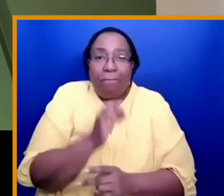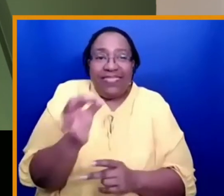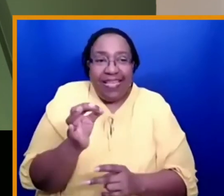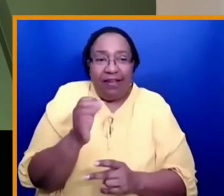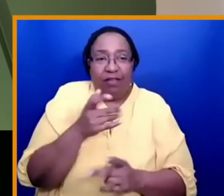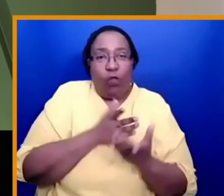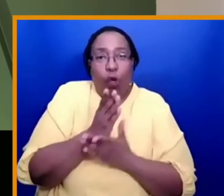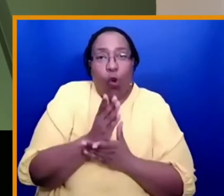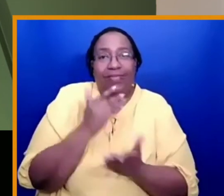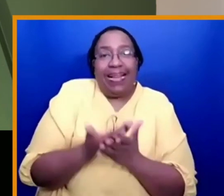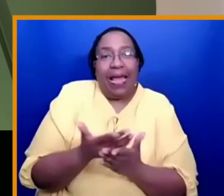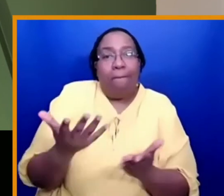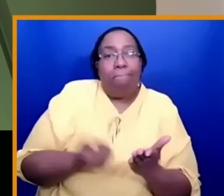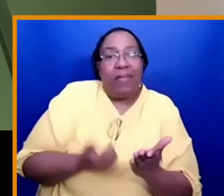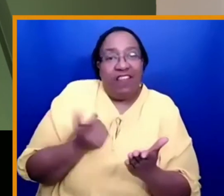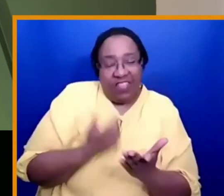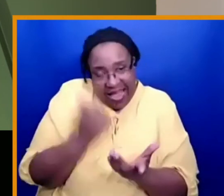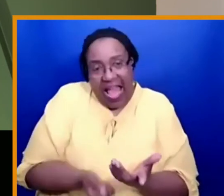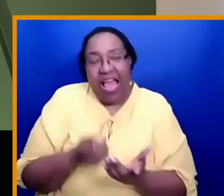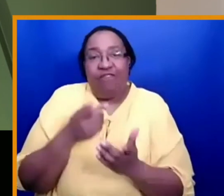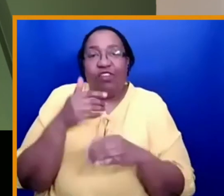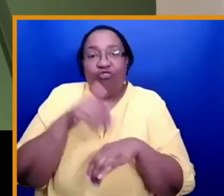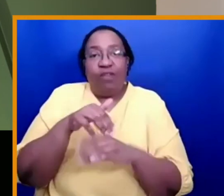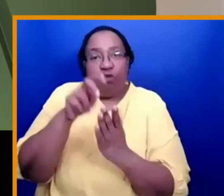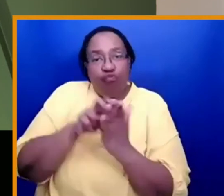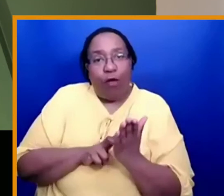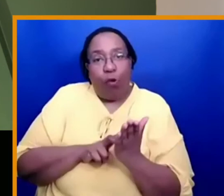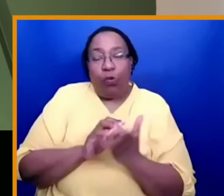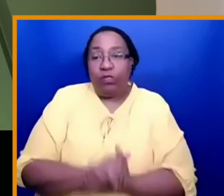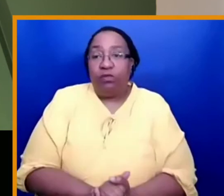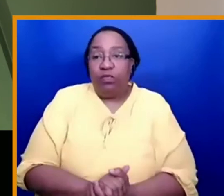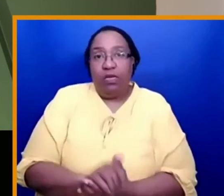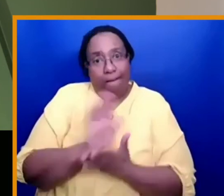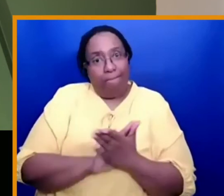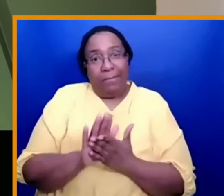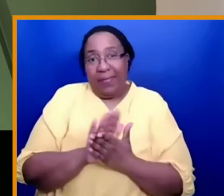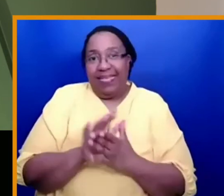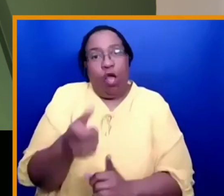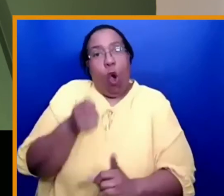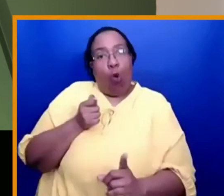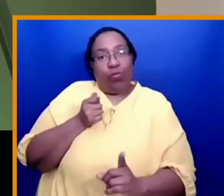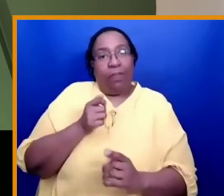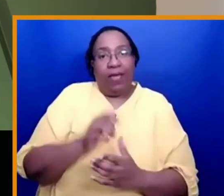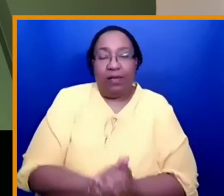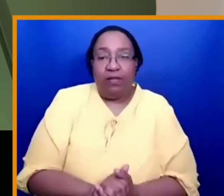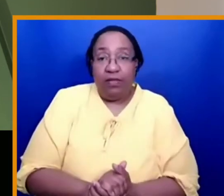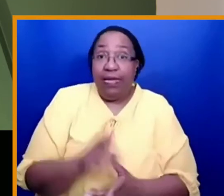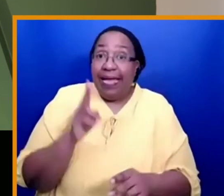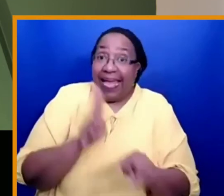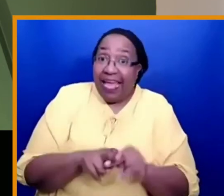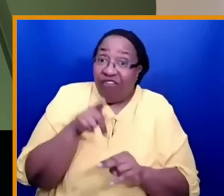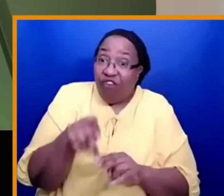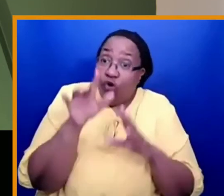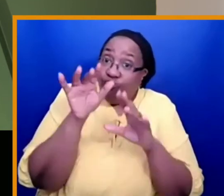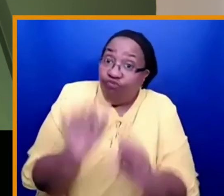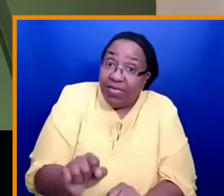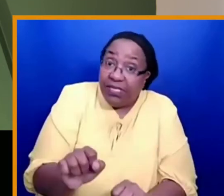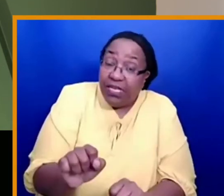is clearly holding these people back. Now, finally, you may or may not know that if you are arrested, even if no further action is